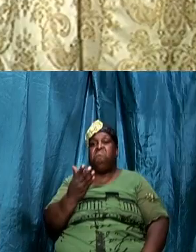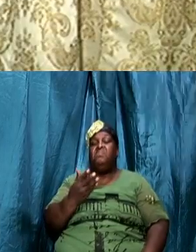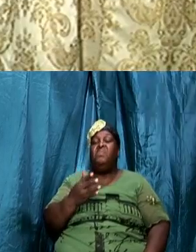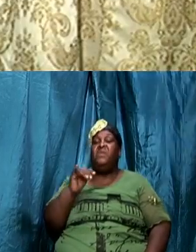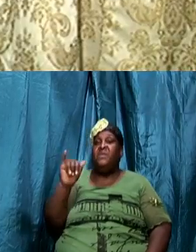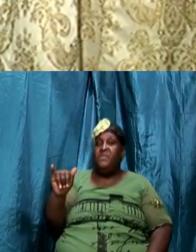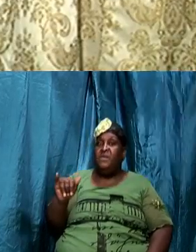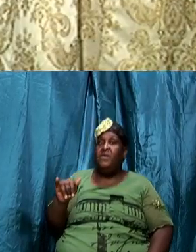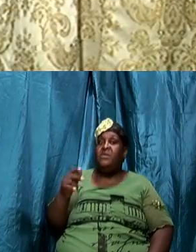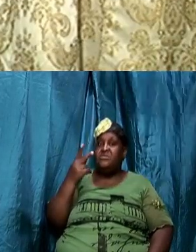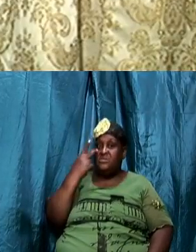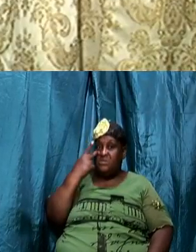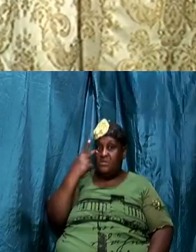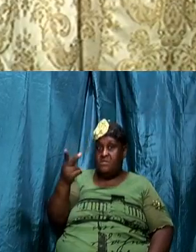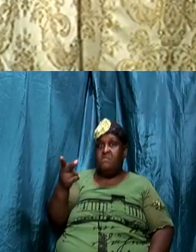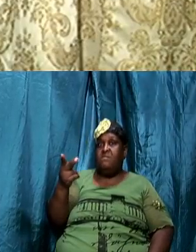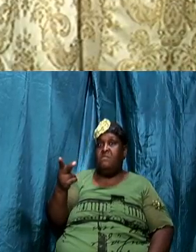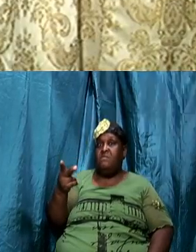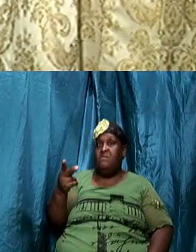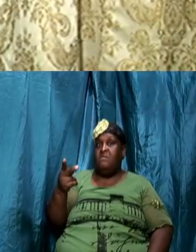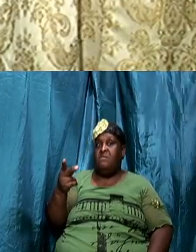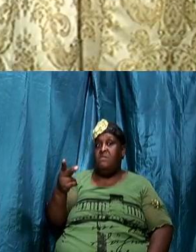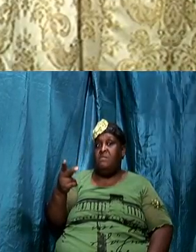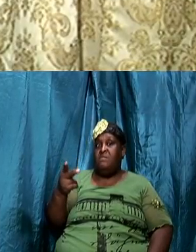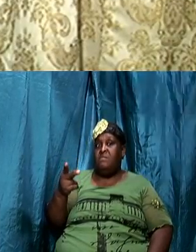that saw